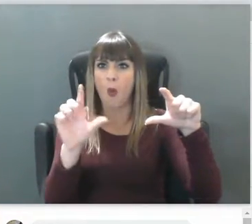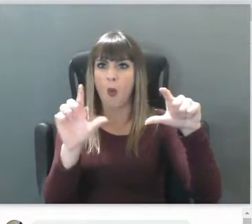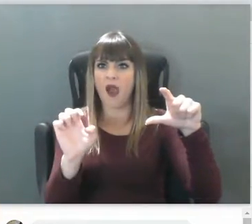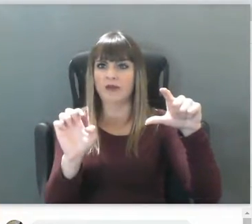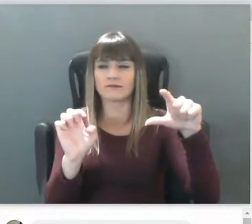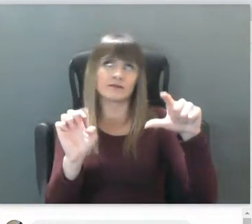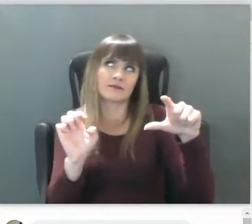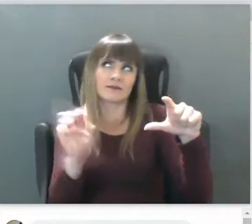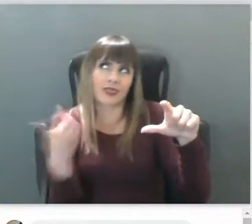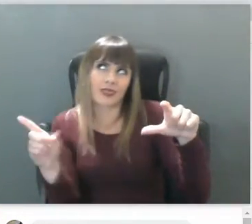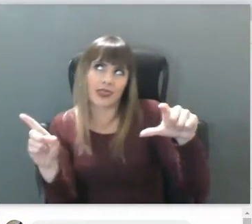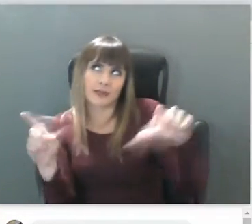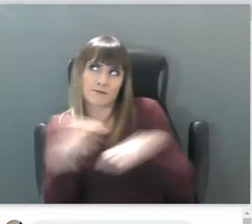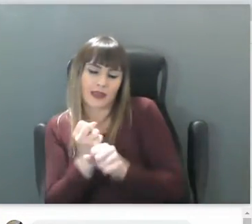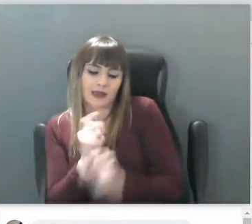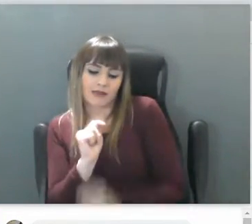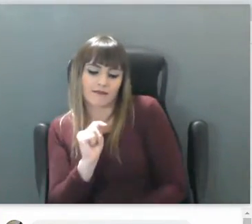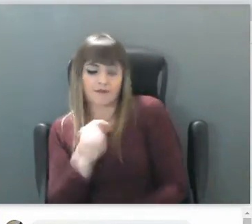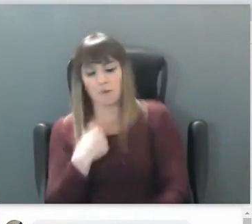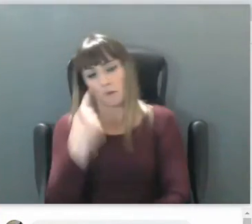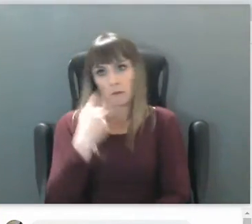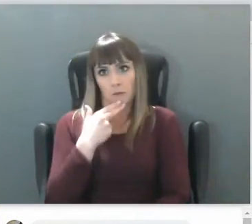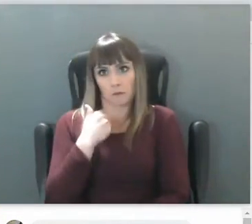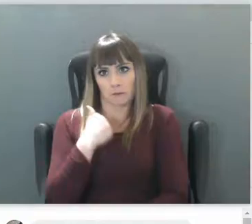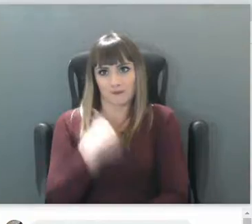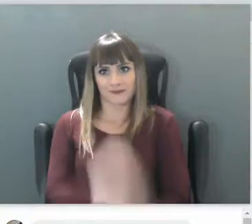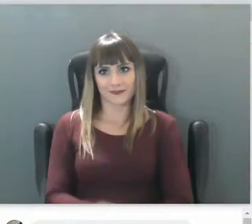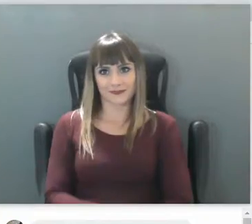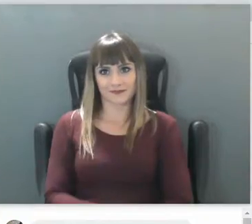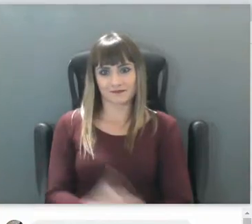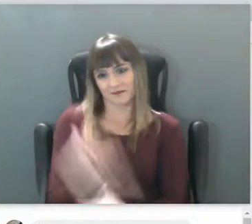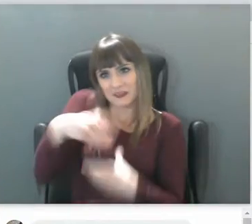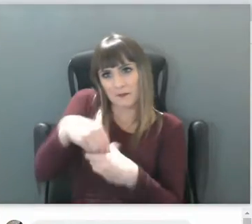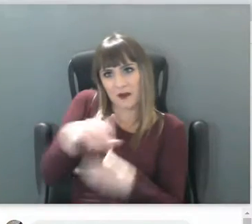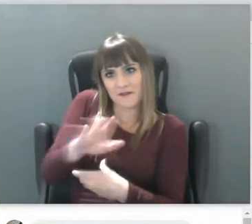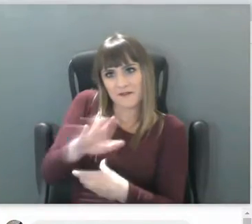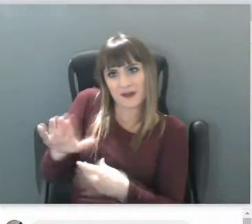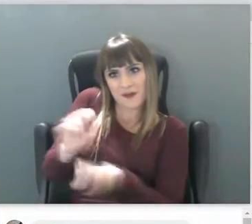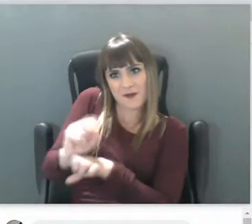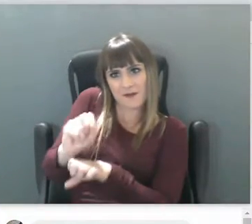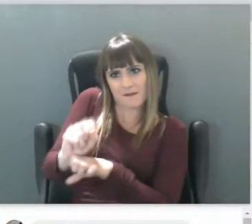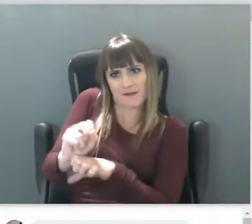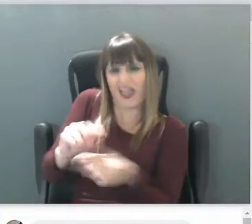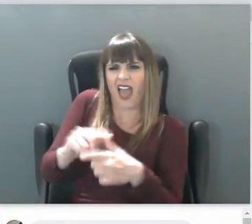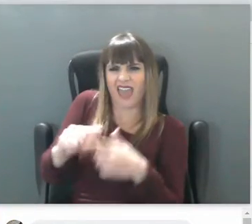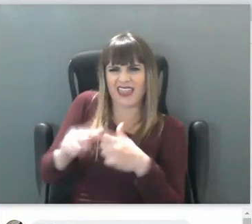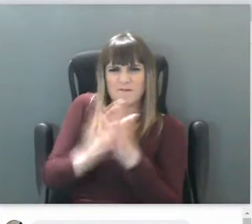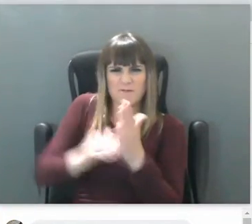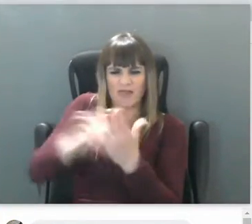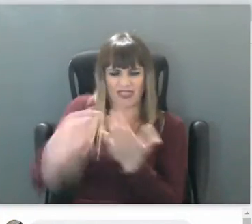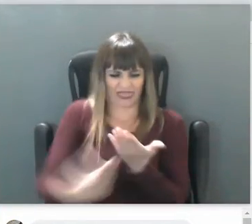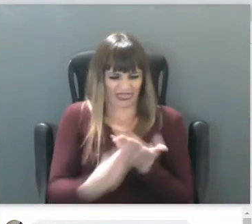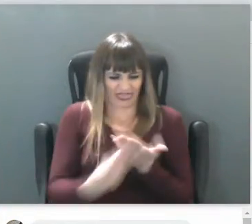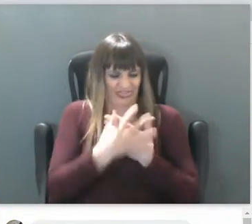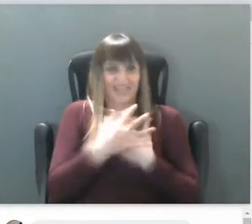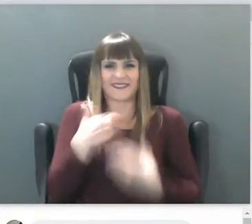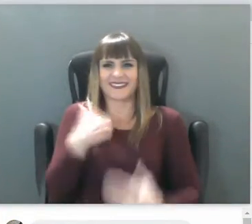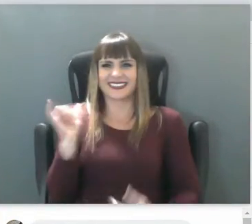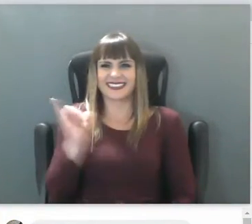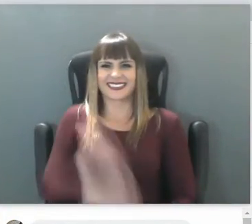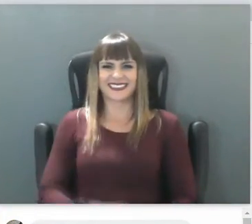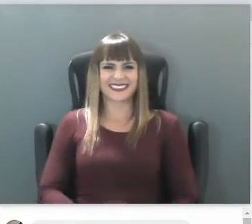cute. Absolutely, yeah. It's all part of them. Well, and then I get paint That's on me too. beautiful. There you go. You